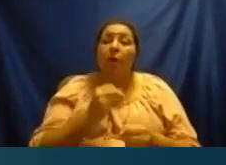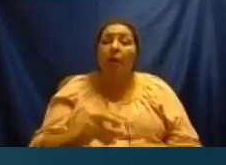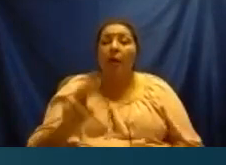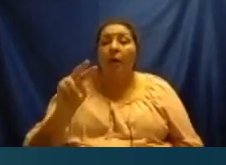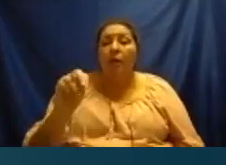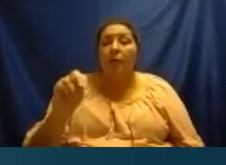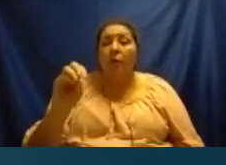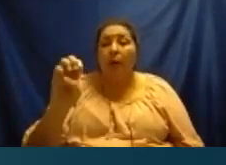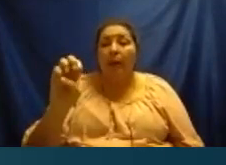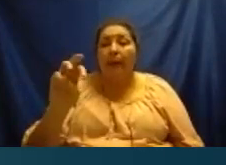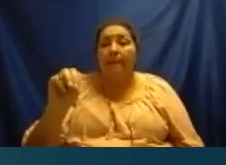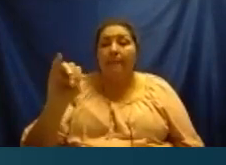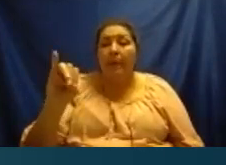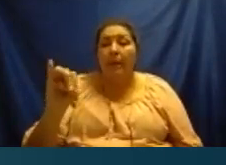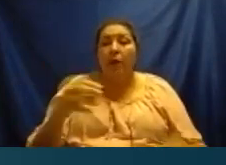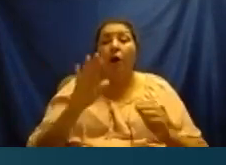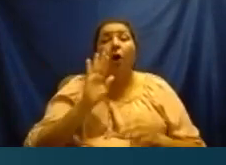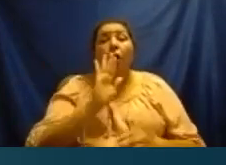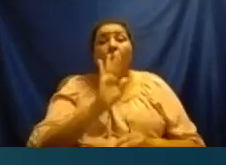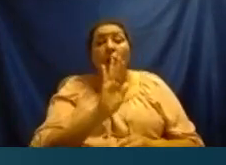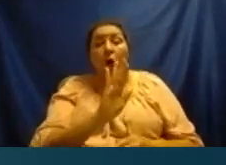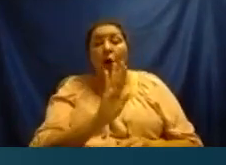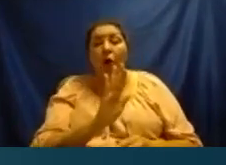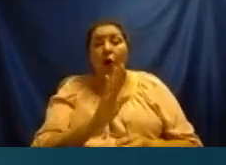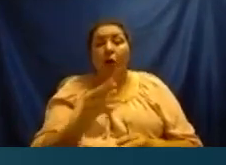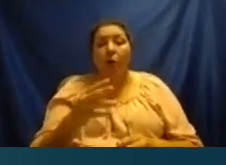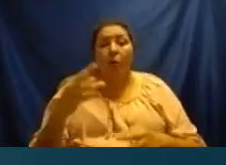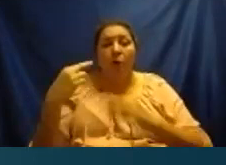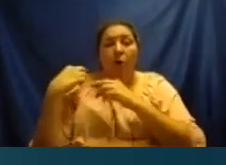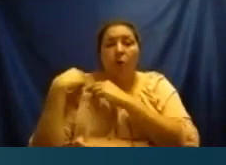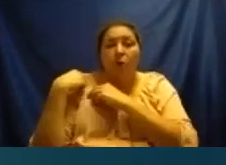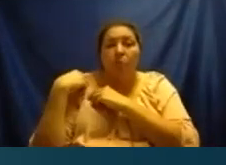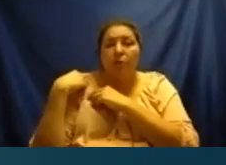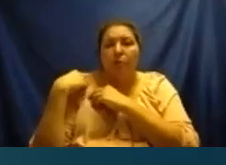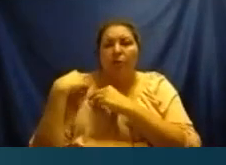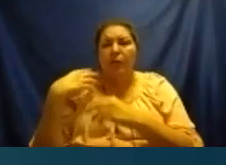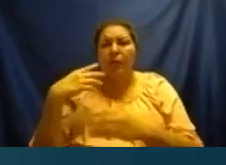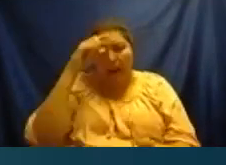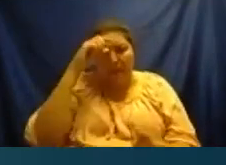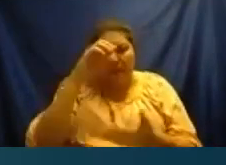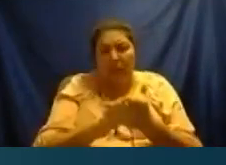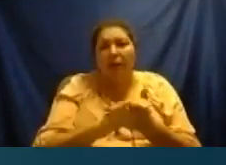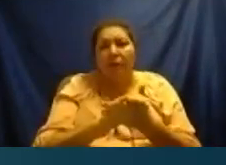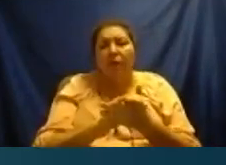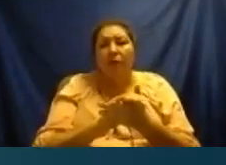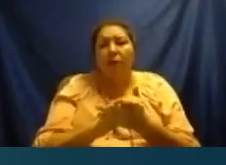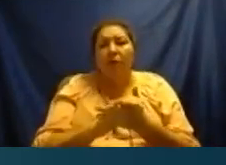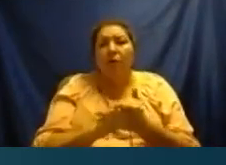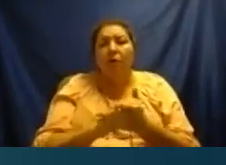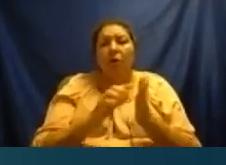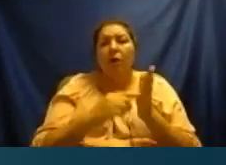duties shows a deep-seated belief. Now, who wrote Ruth?